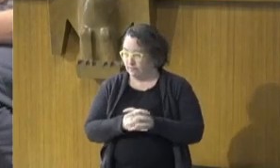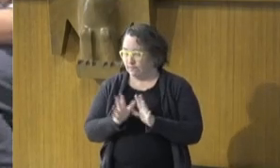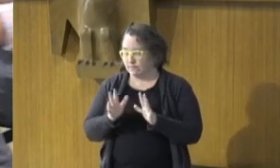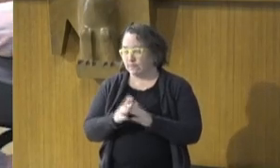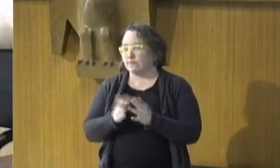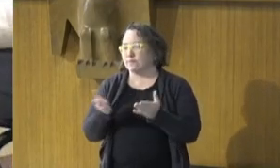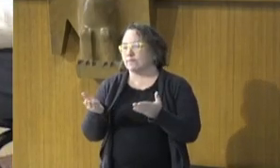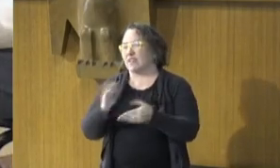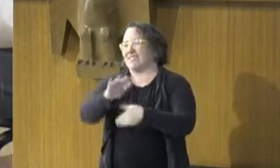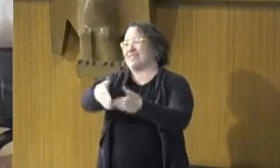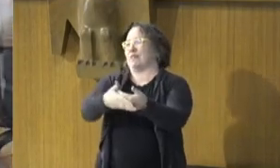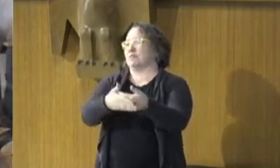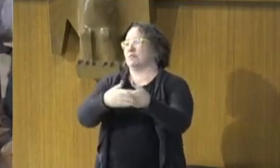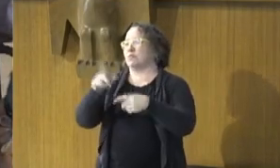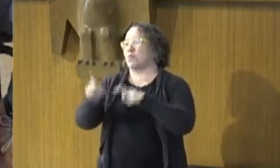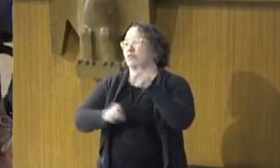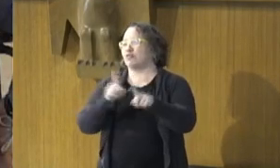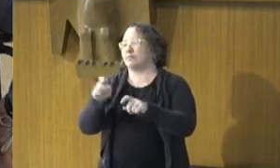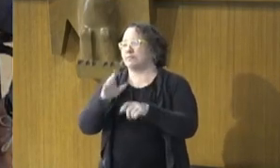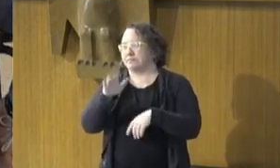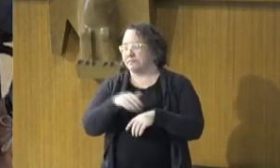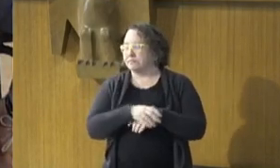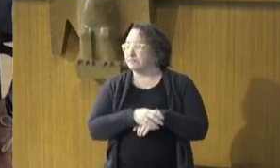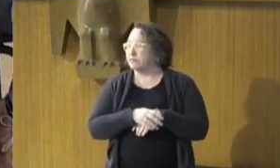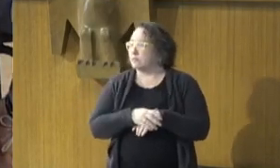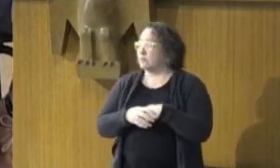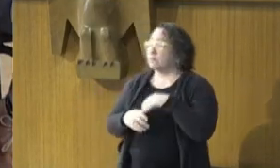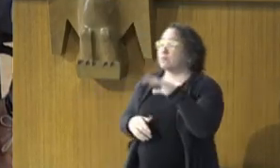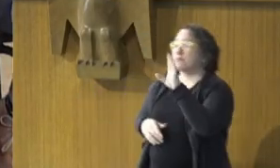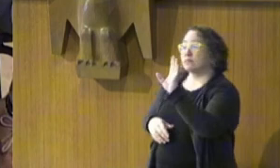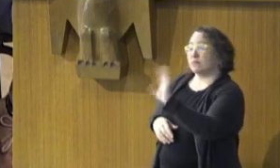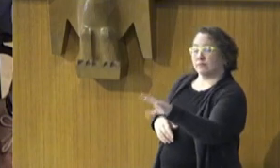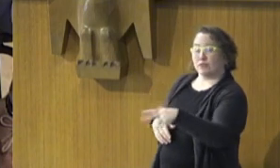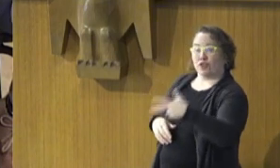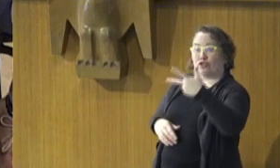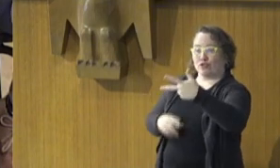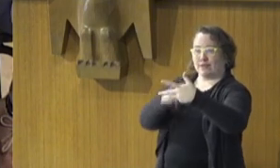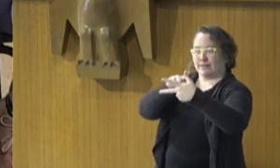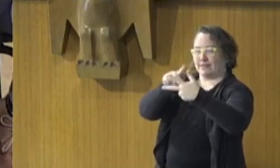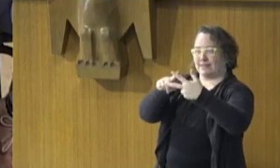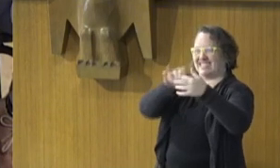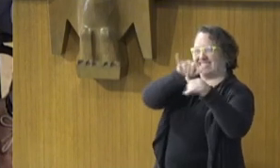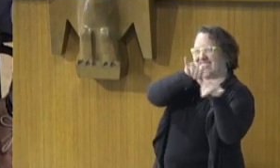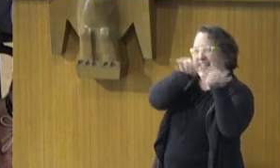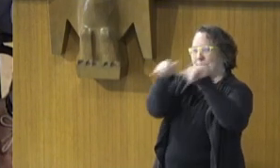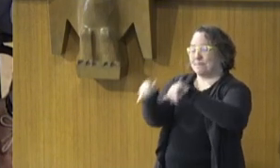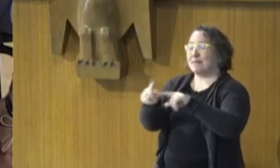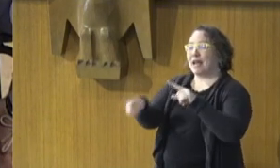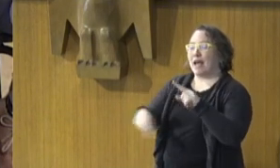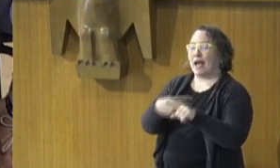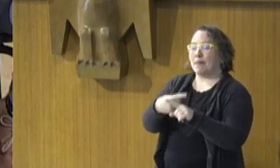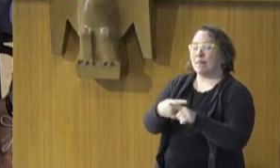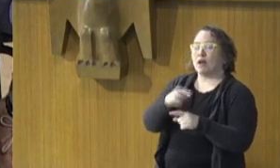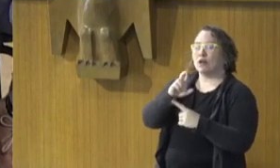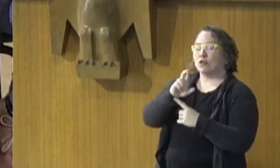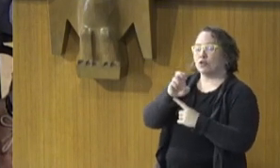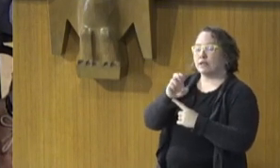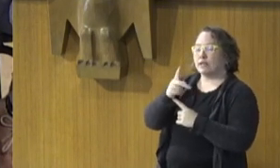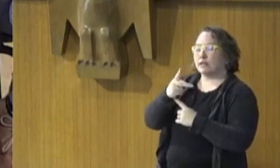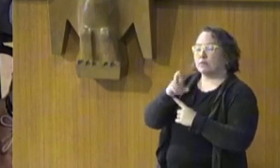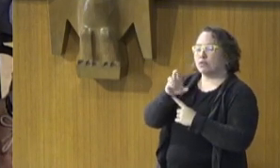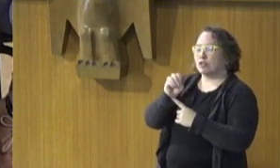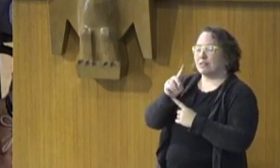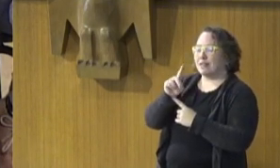All right, let's go to the next question. Next question, okay. Jen, there are three questions here about reproductive justice. Okay.